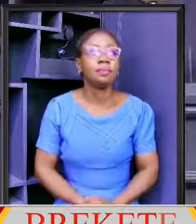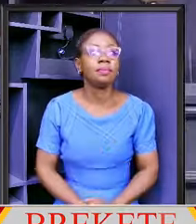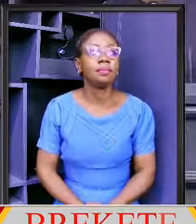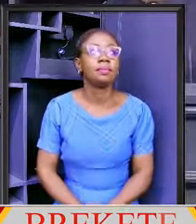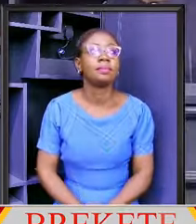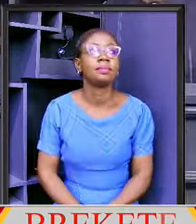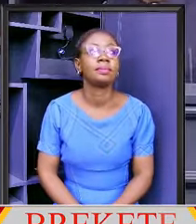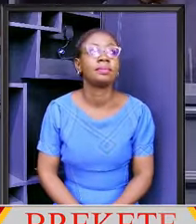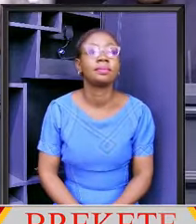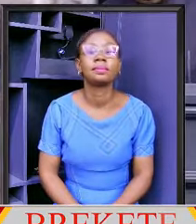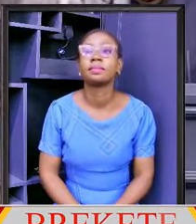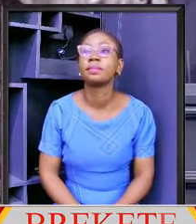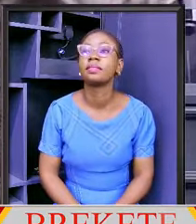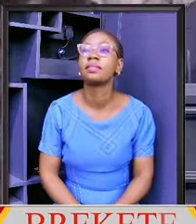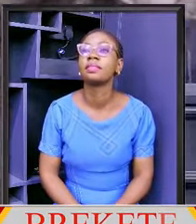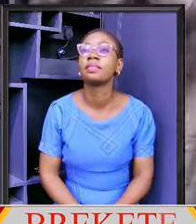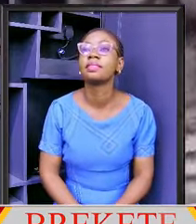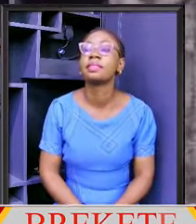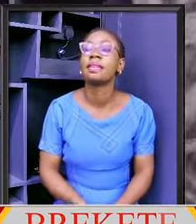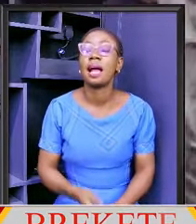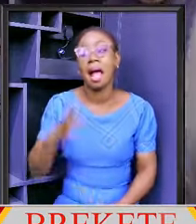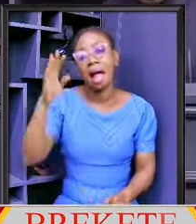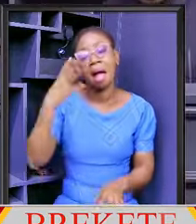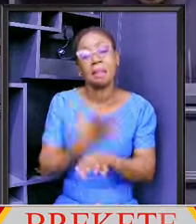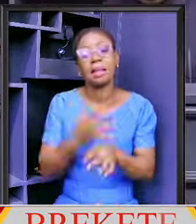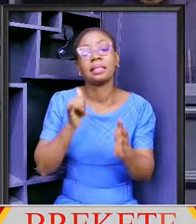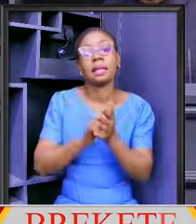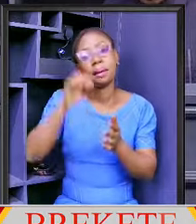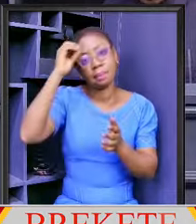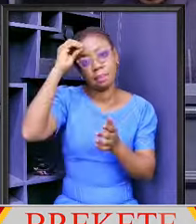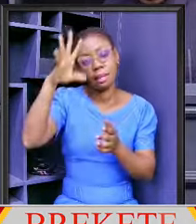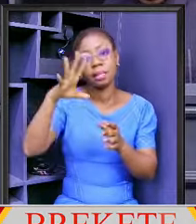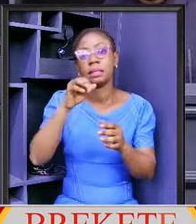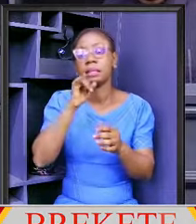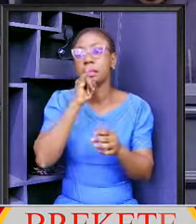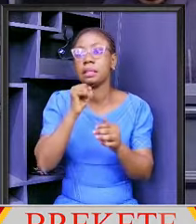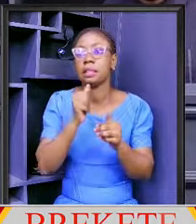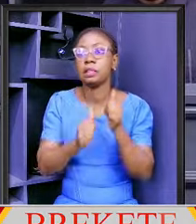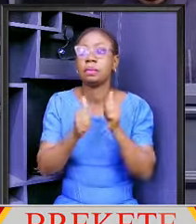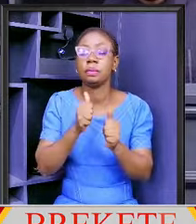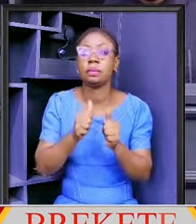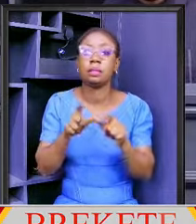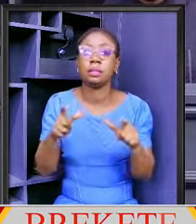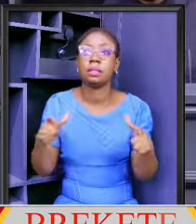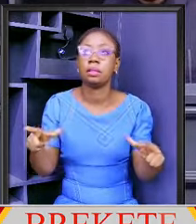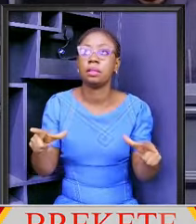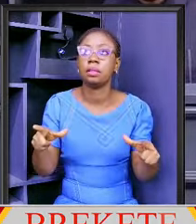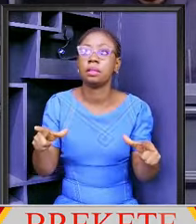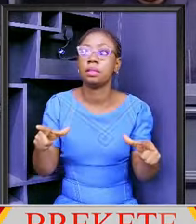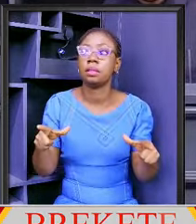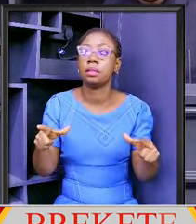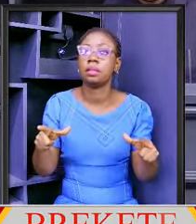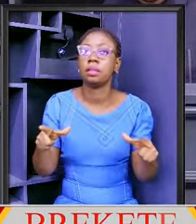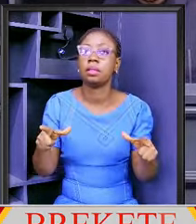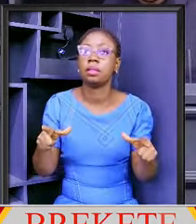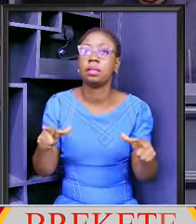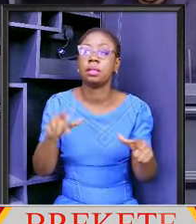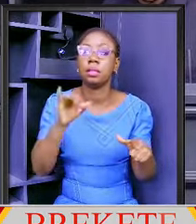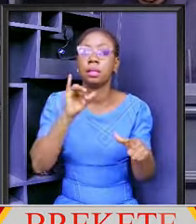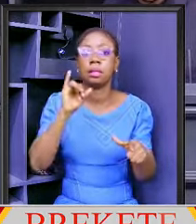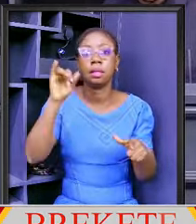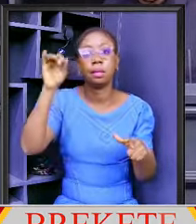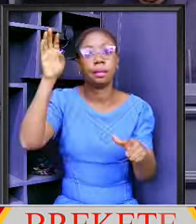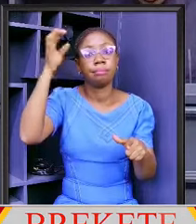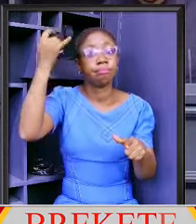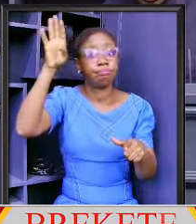difference. I bet, that man, which language? Okay, now Igbo man from Ihiala local government in